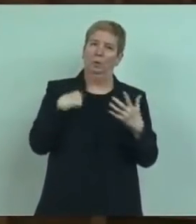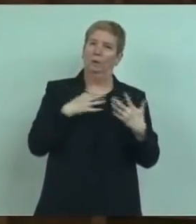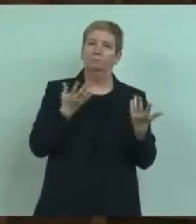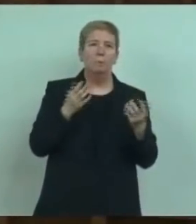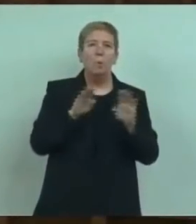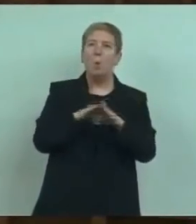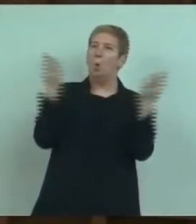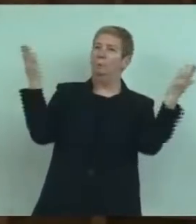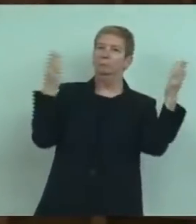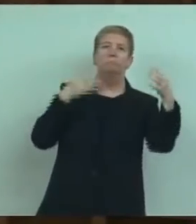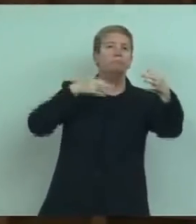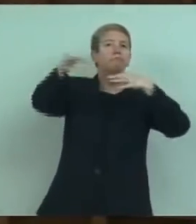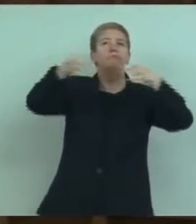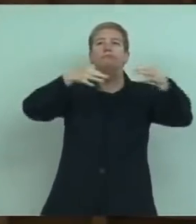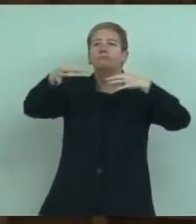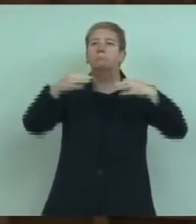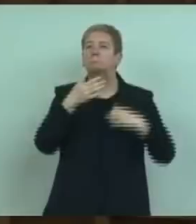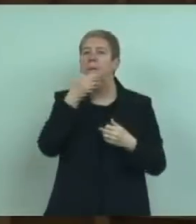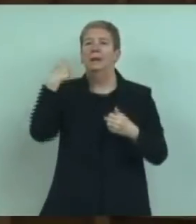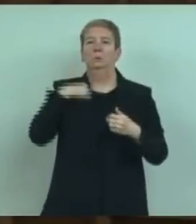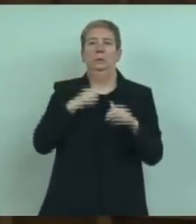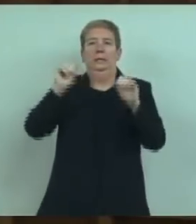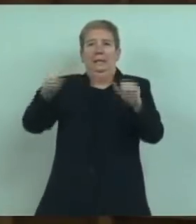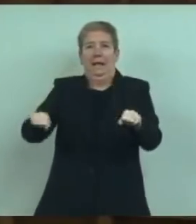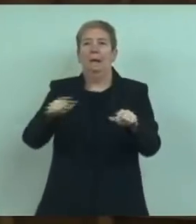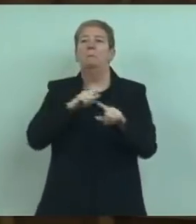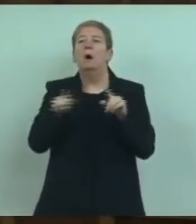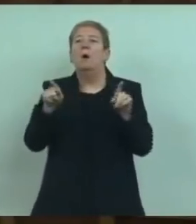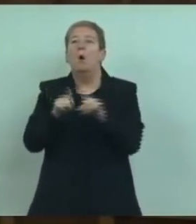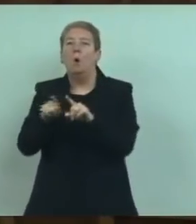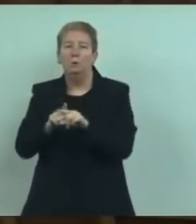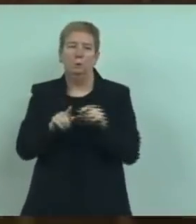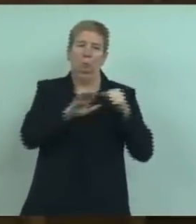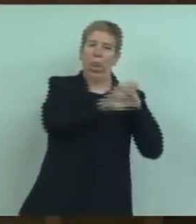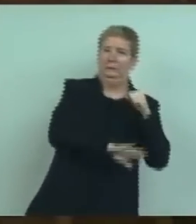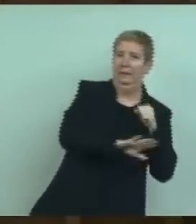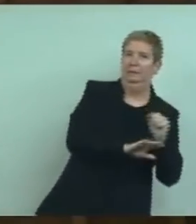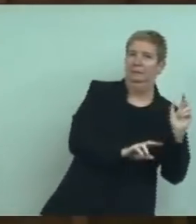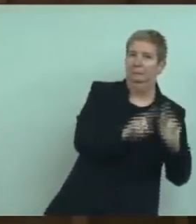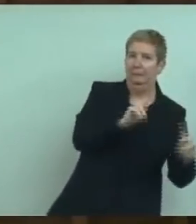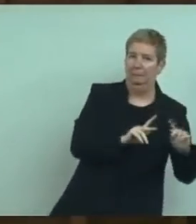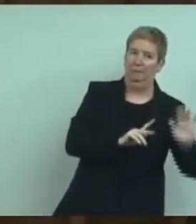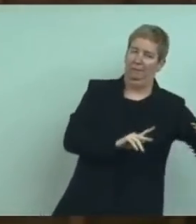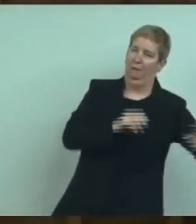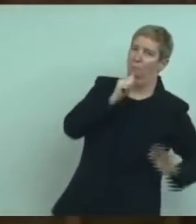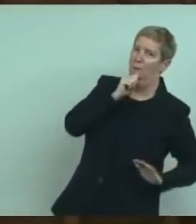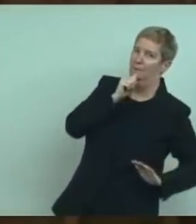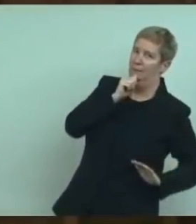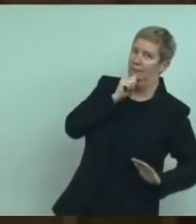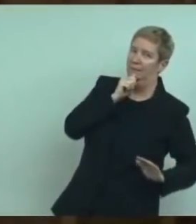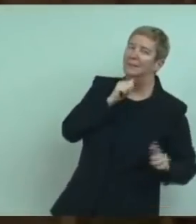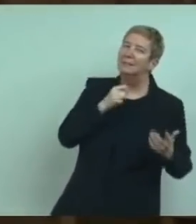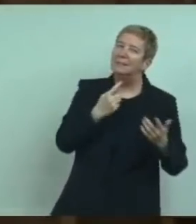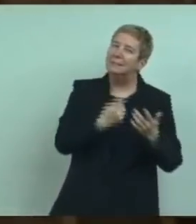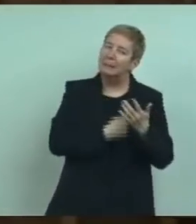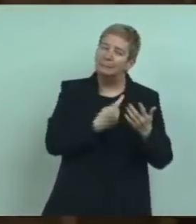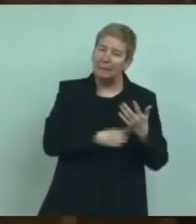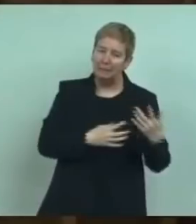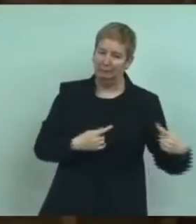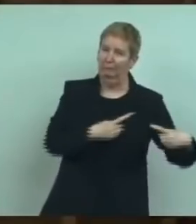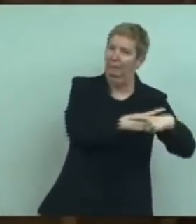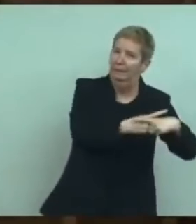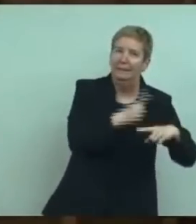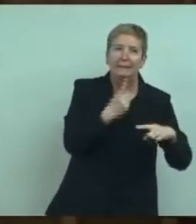can and as much protection of personal privacy as we possibly can. And those it's not always possible to do both of